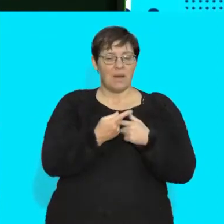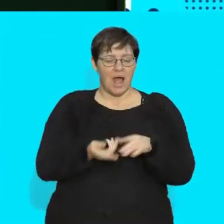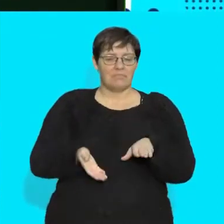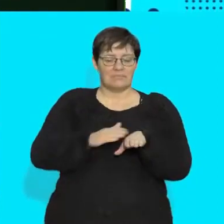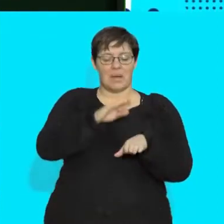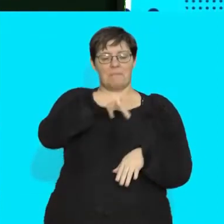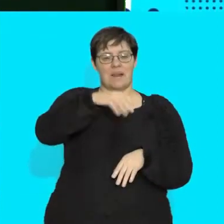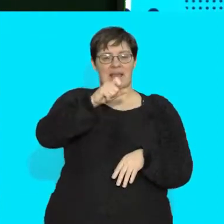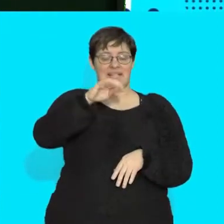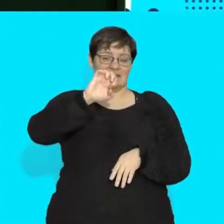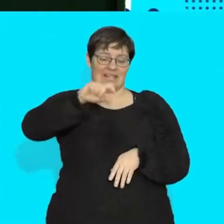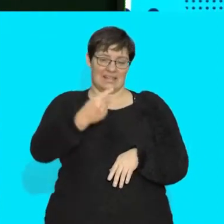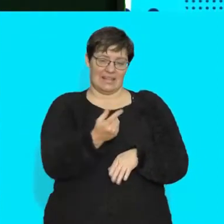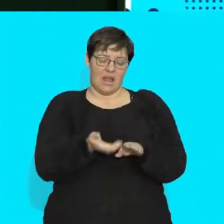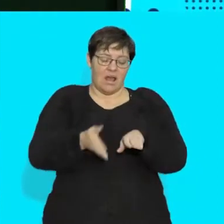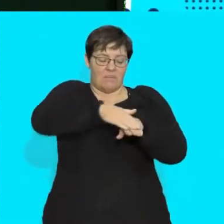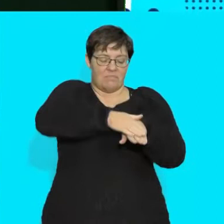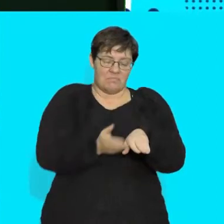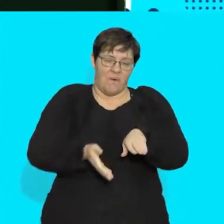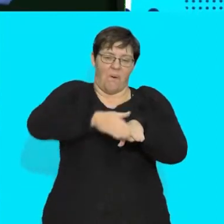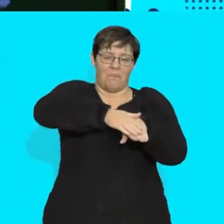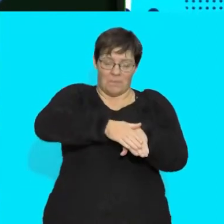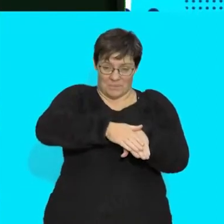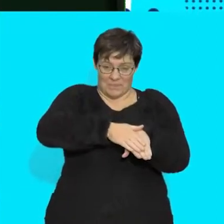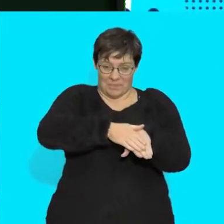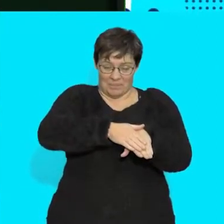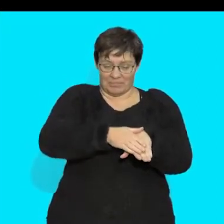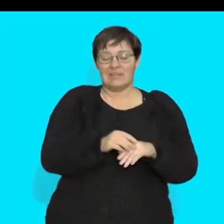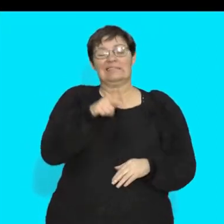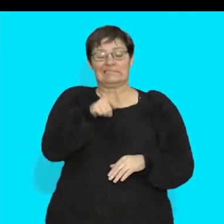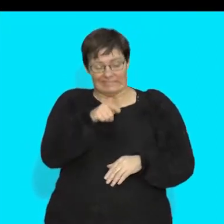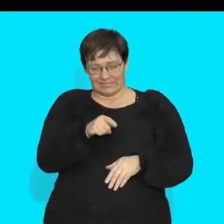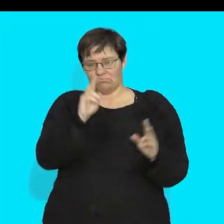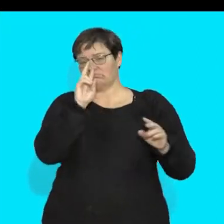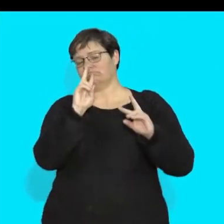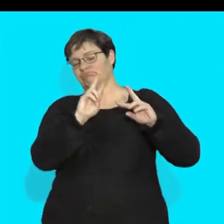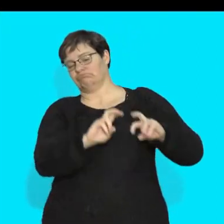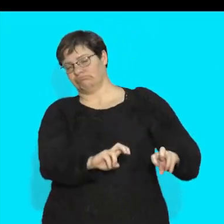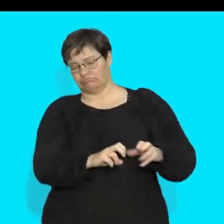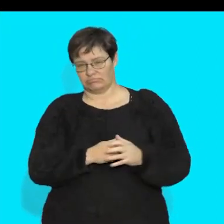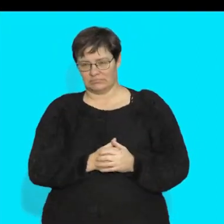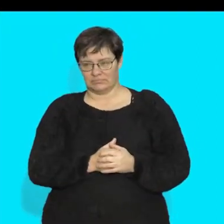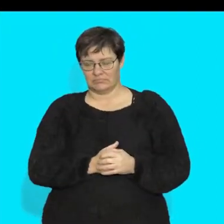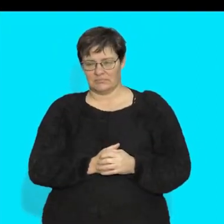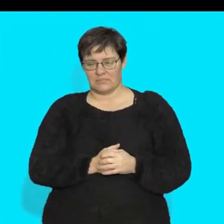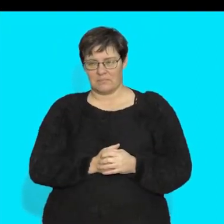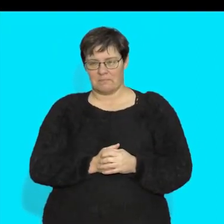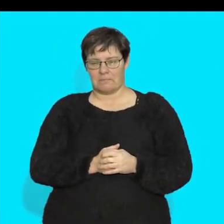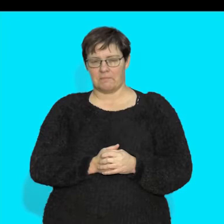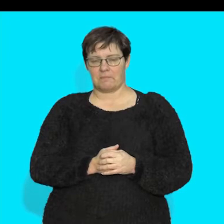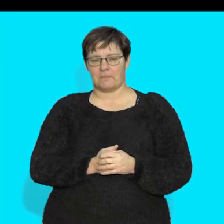plating on another layer of metals. And that's what we're going to be looking at in this little